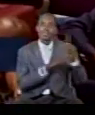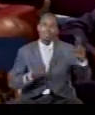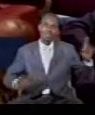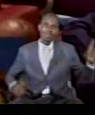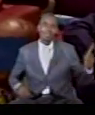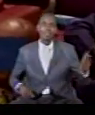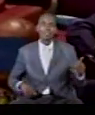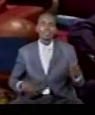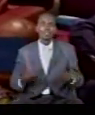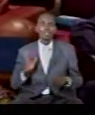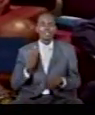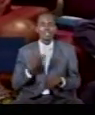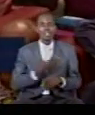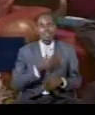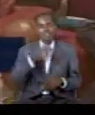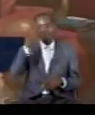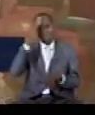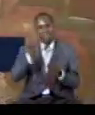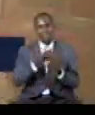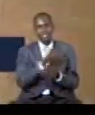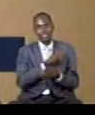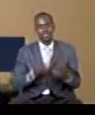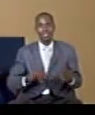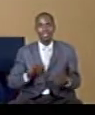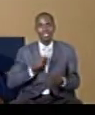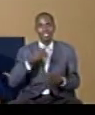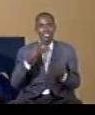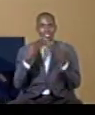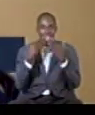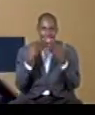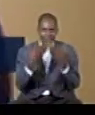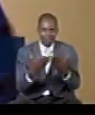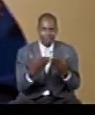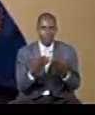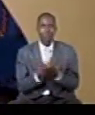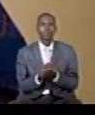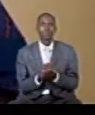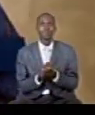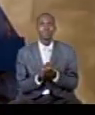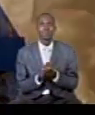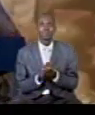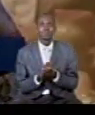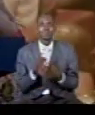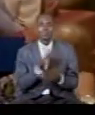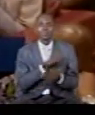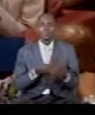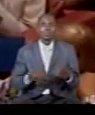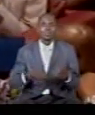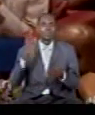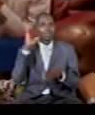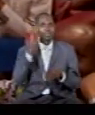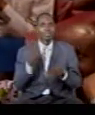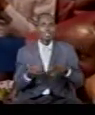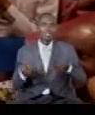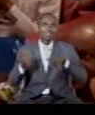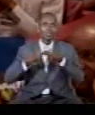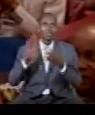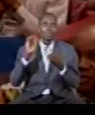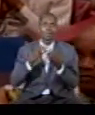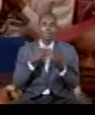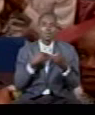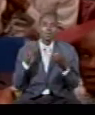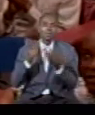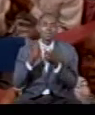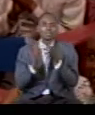Lord. Our Father in the Lord, I say thank you, sir. The Lord will increase you more and more in Jesus'